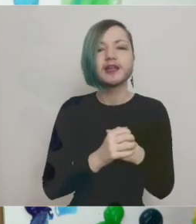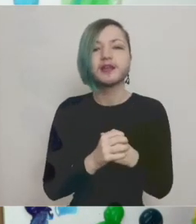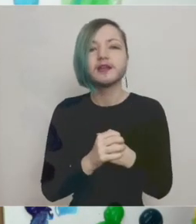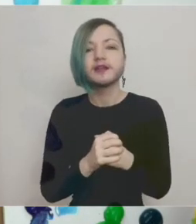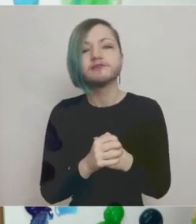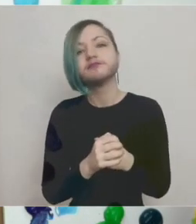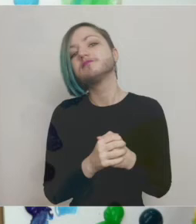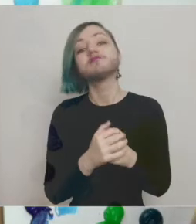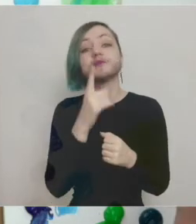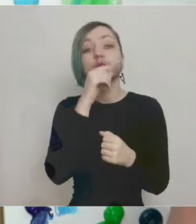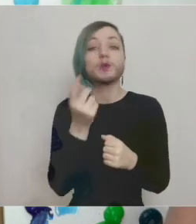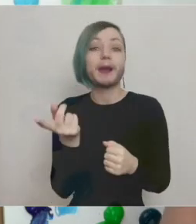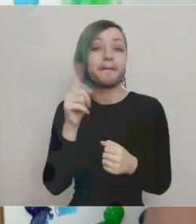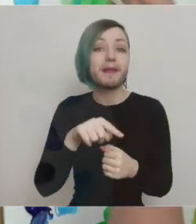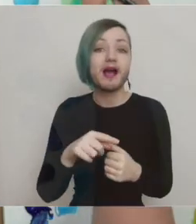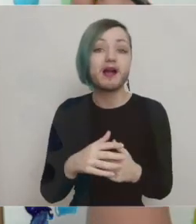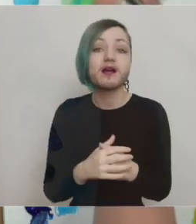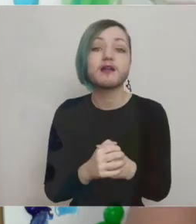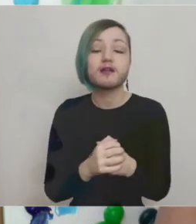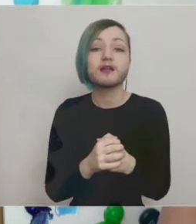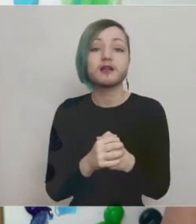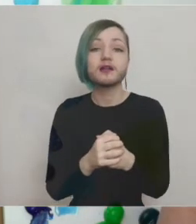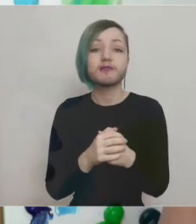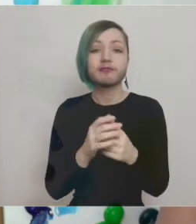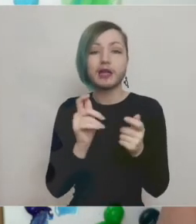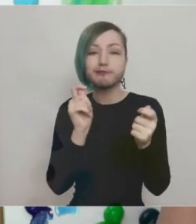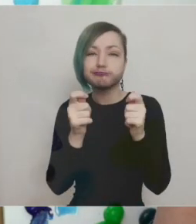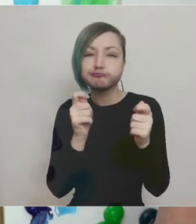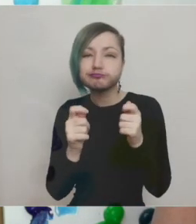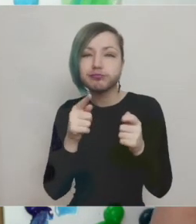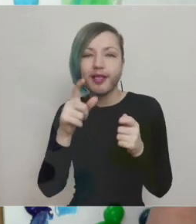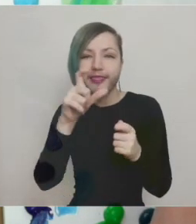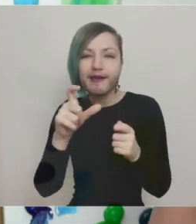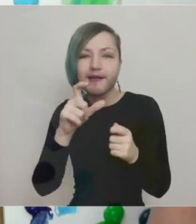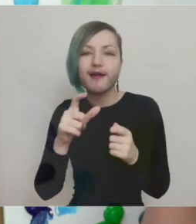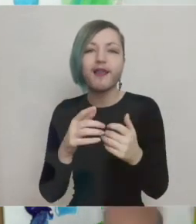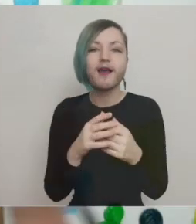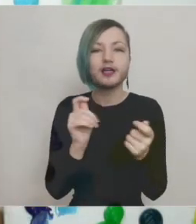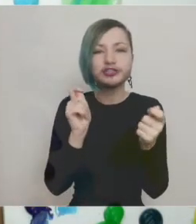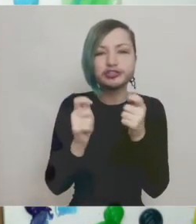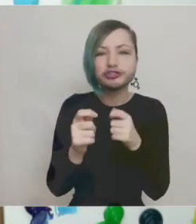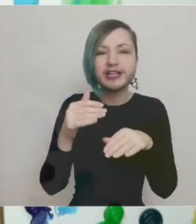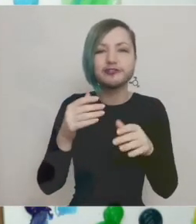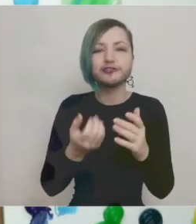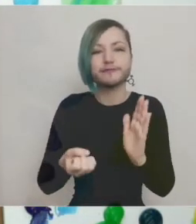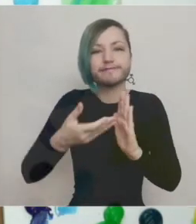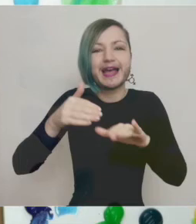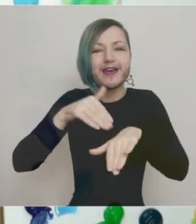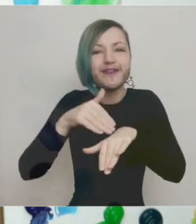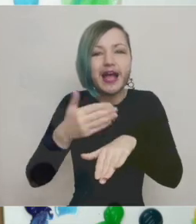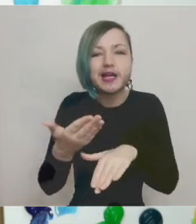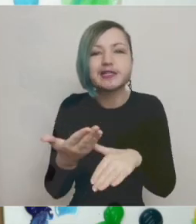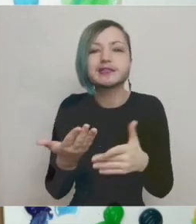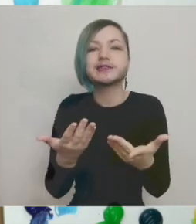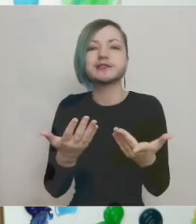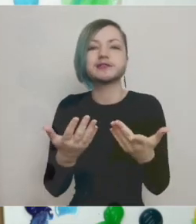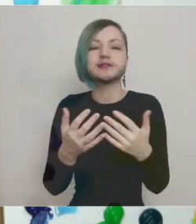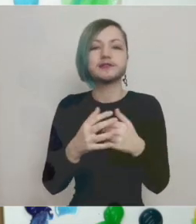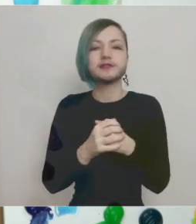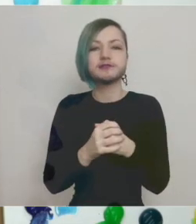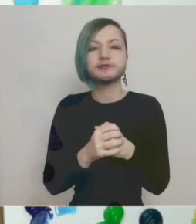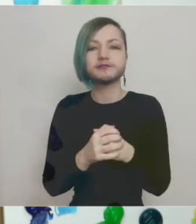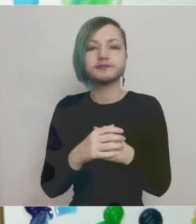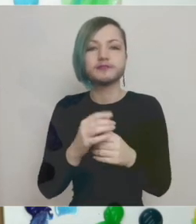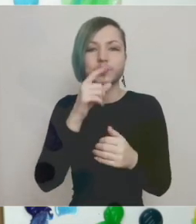go back and manipulate that color as well and get different effects if you're kind